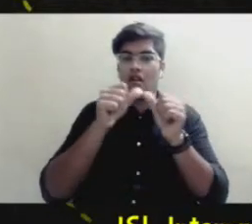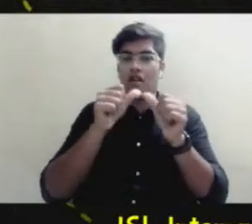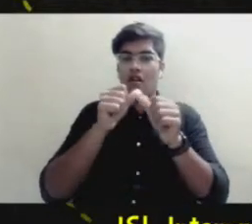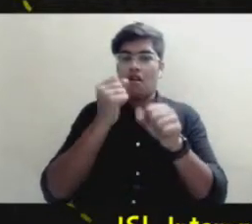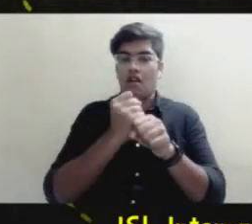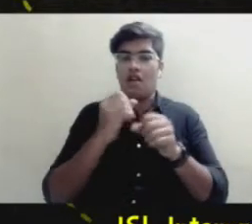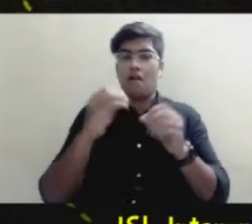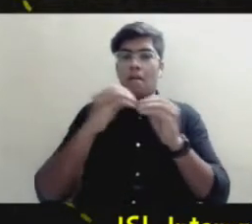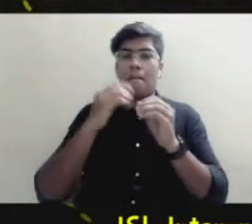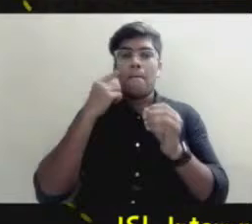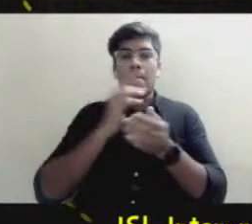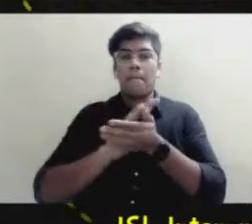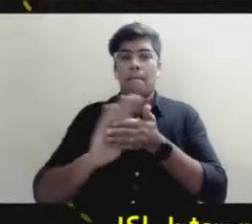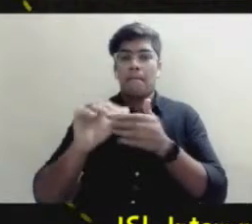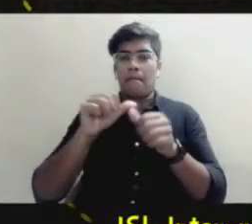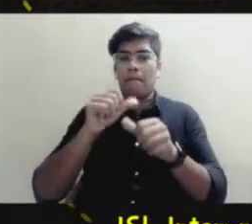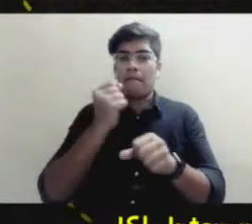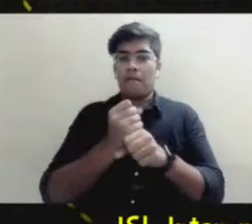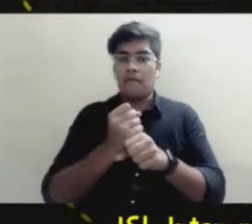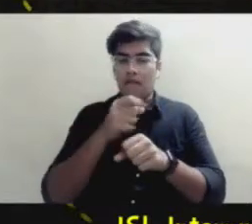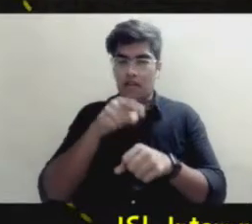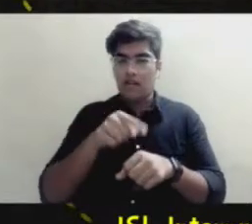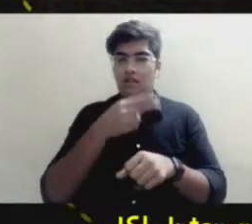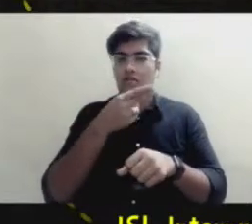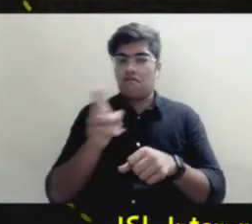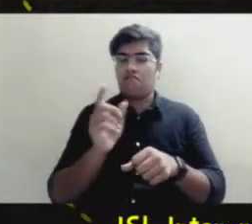says, Lat uljhi